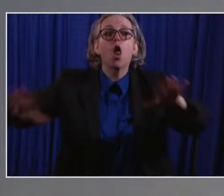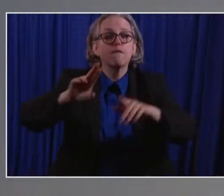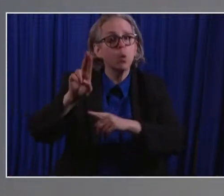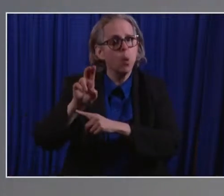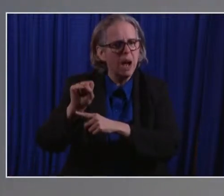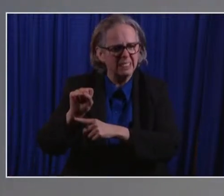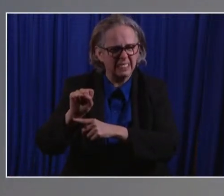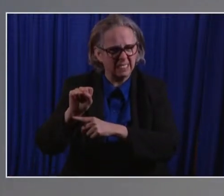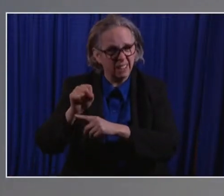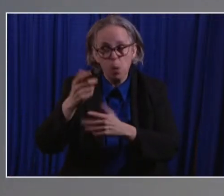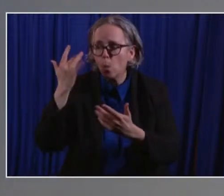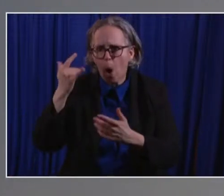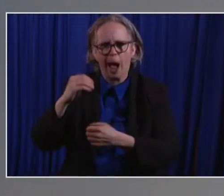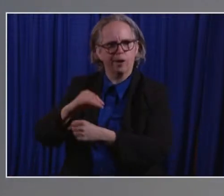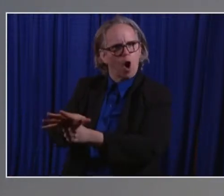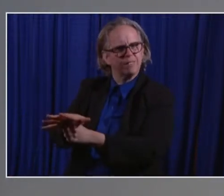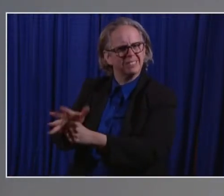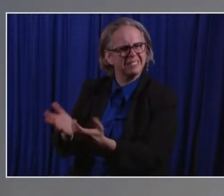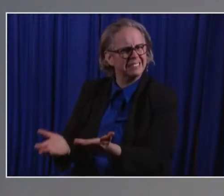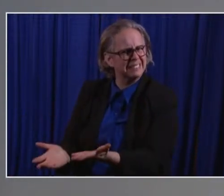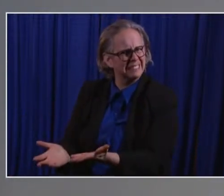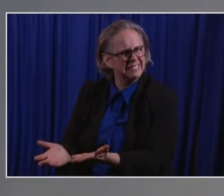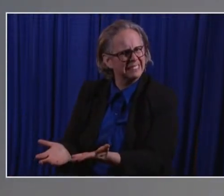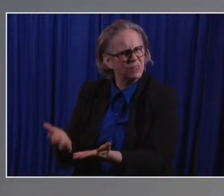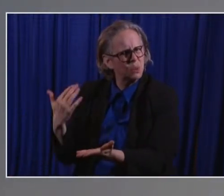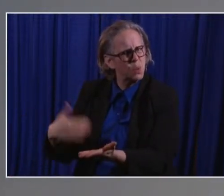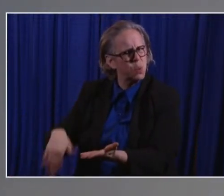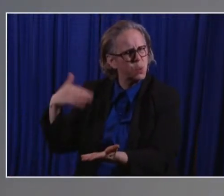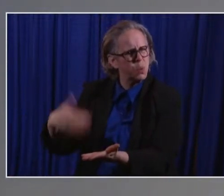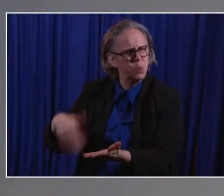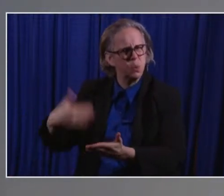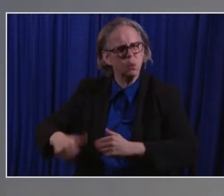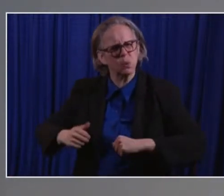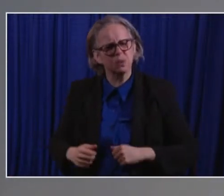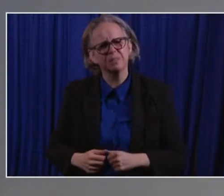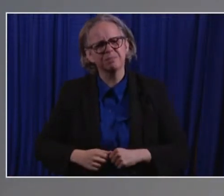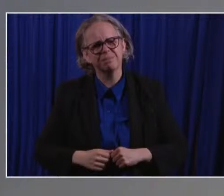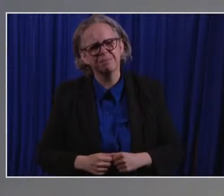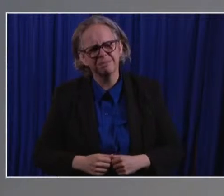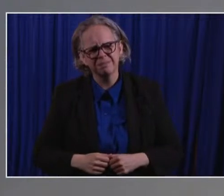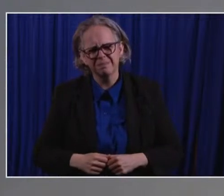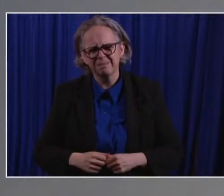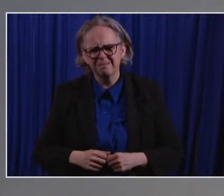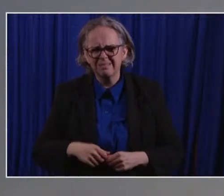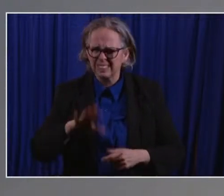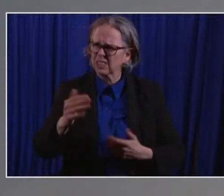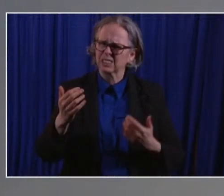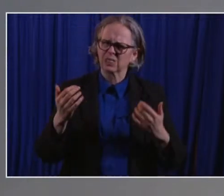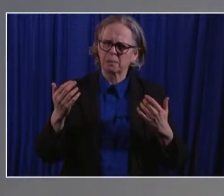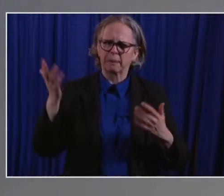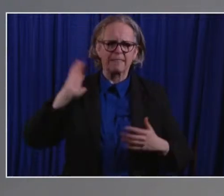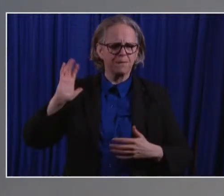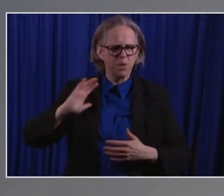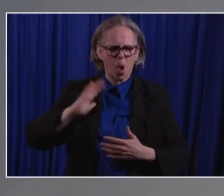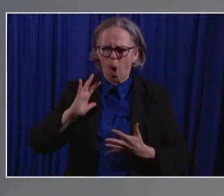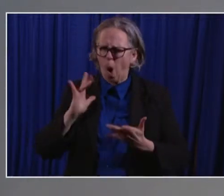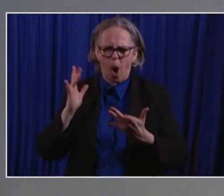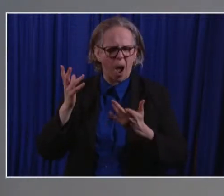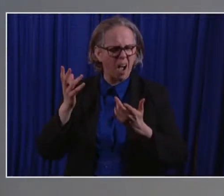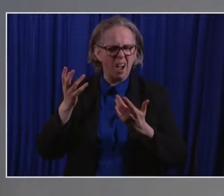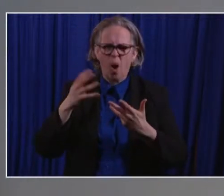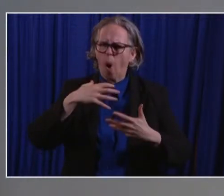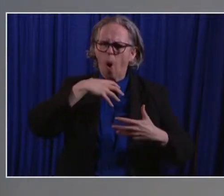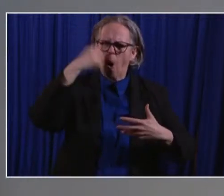Unfortunately, again, the demographics have changed. We're seeing younger patients who are getting COVID, but still